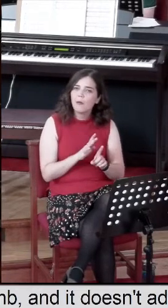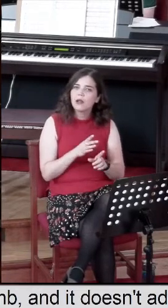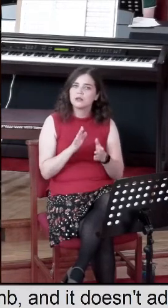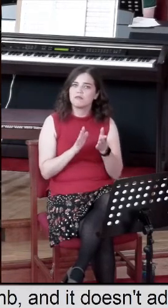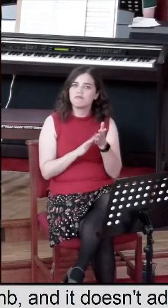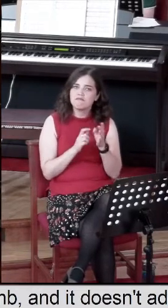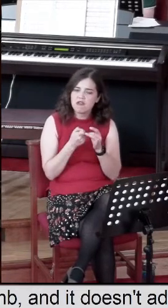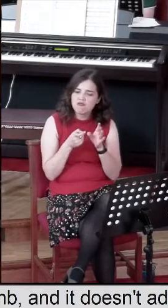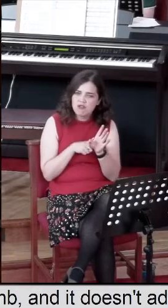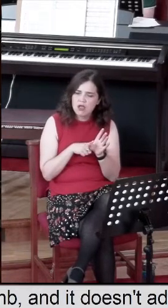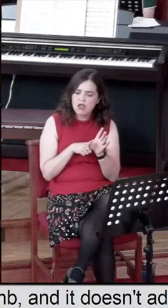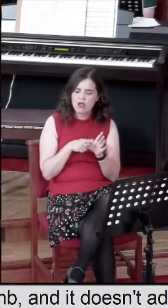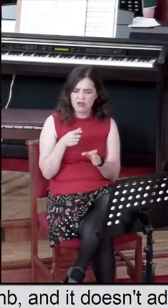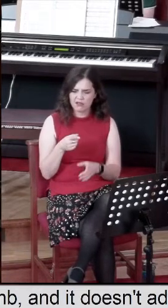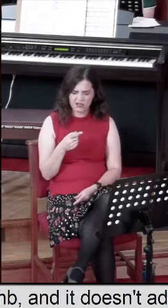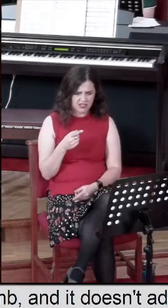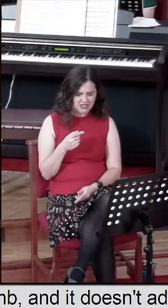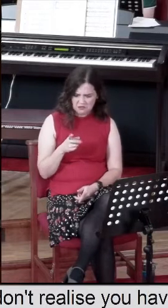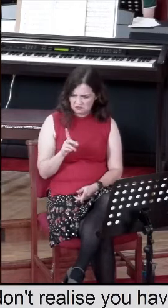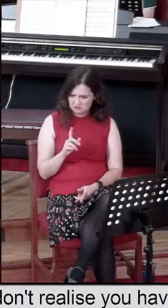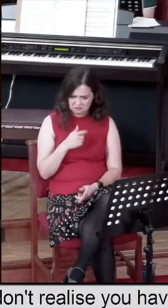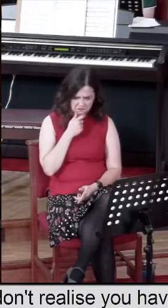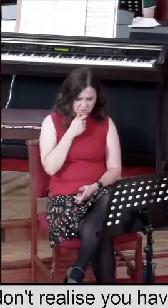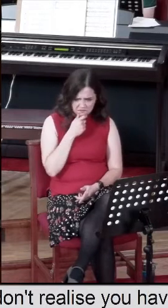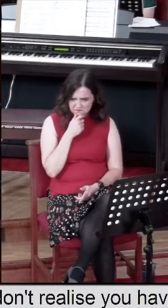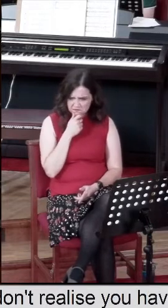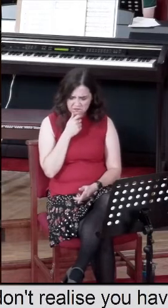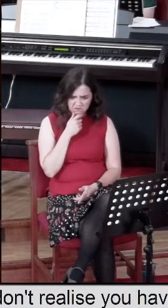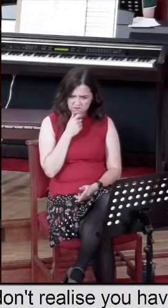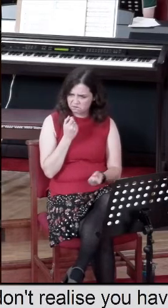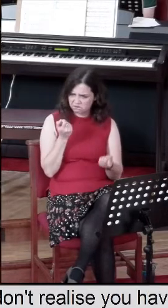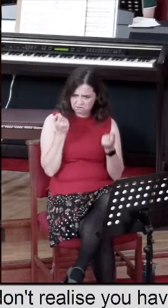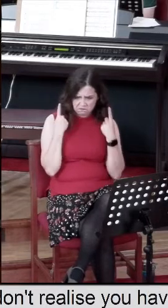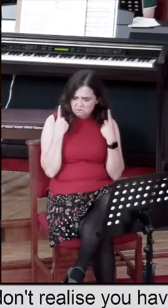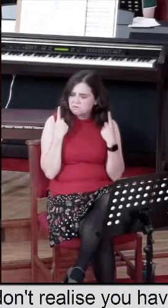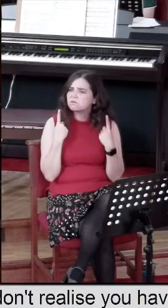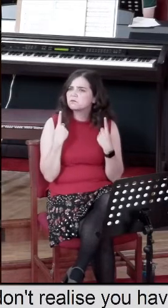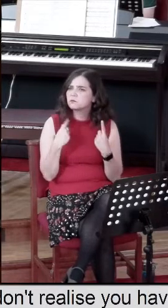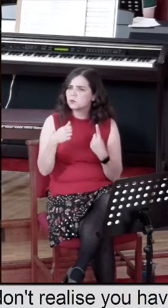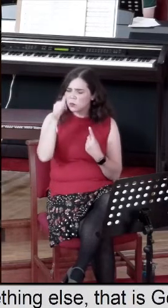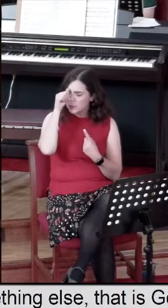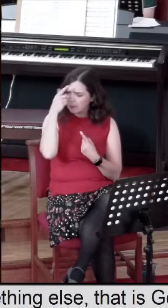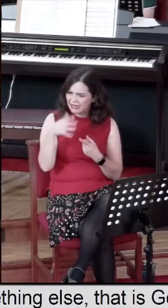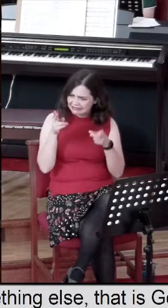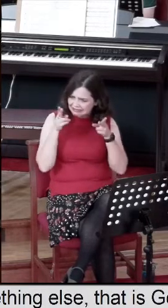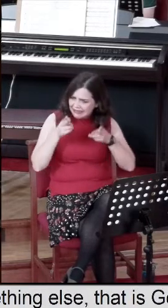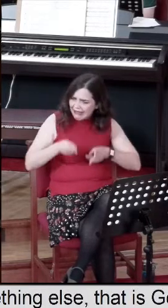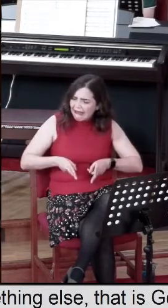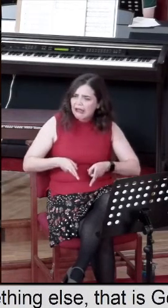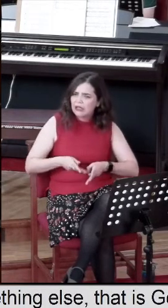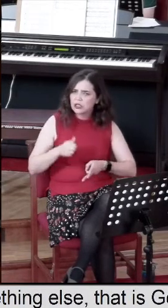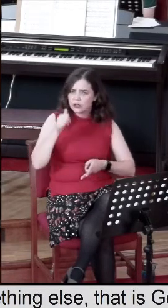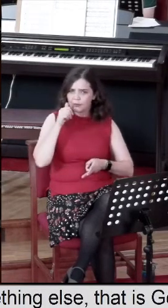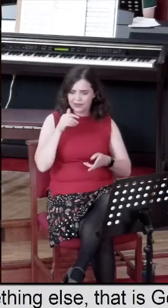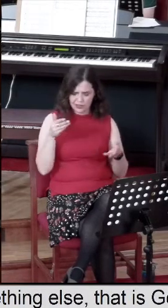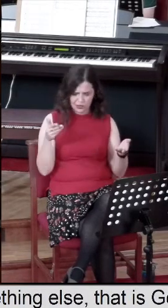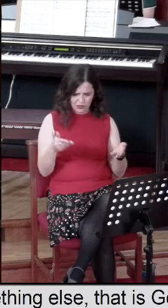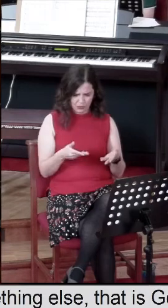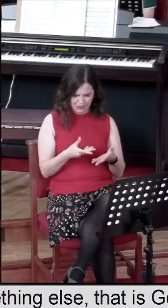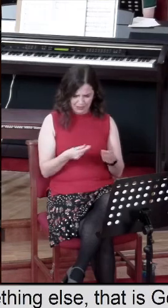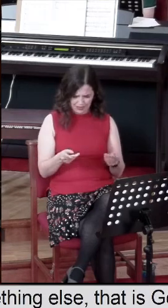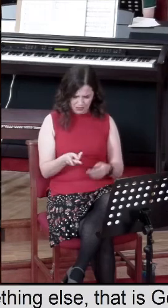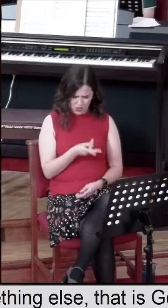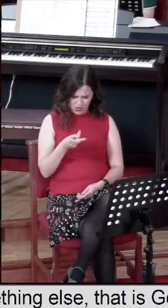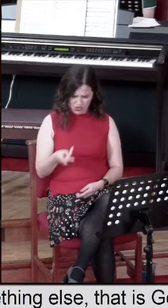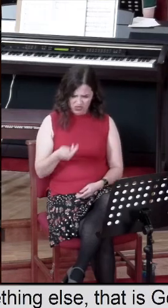tomb, they couldn't make sense of it. They knew that Jesus had died on the cross. They knew the tomb was empty. But